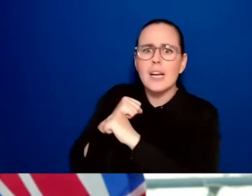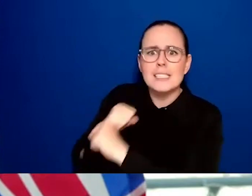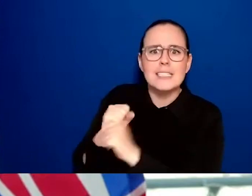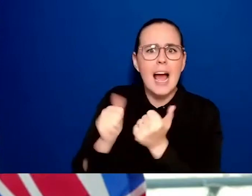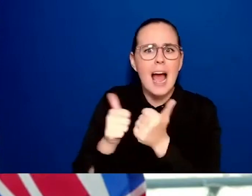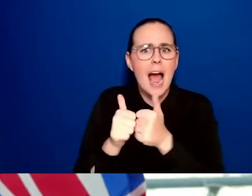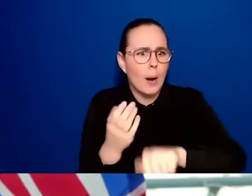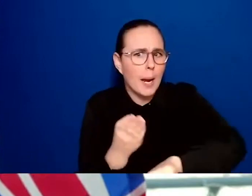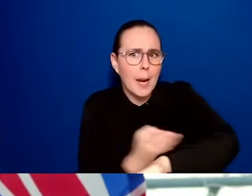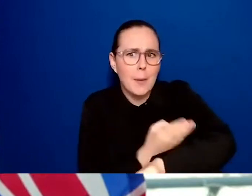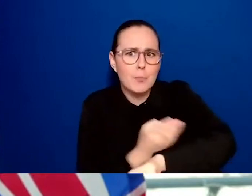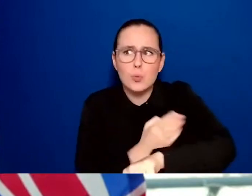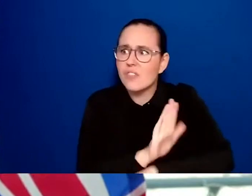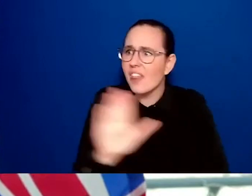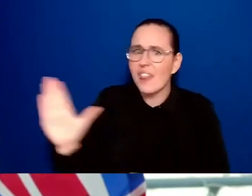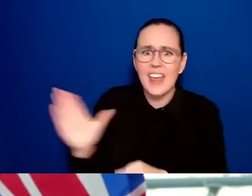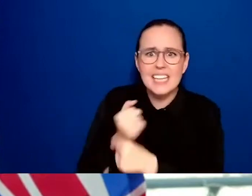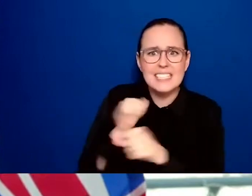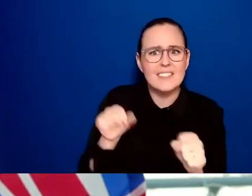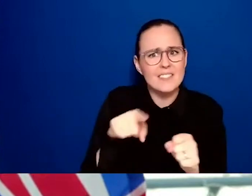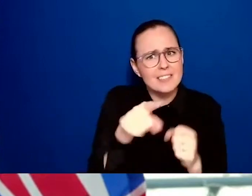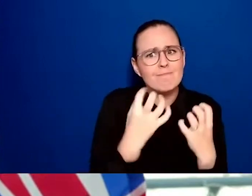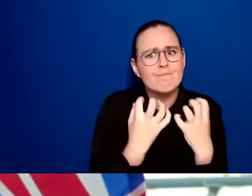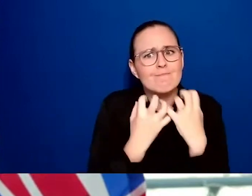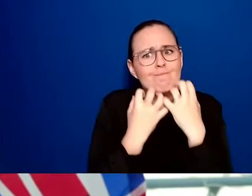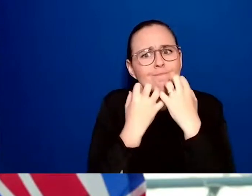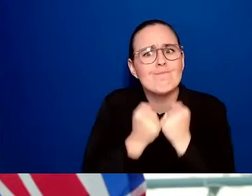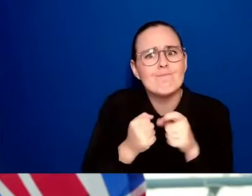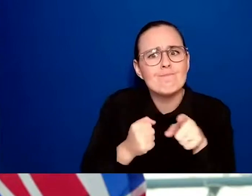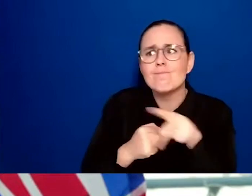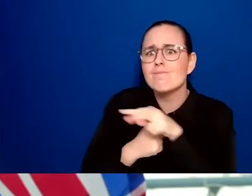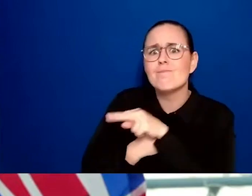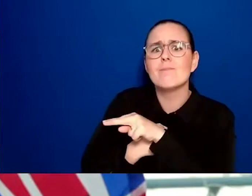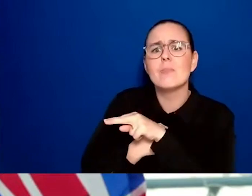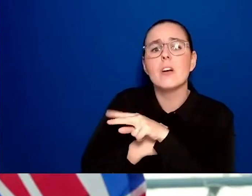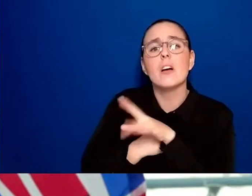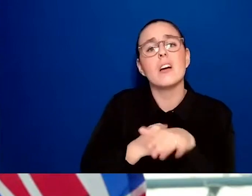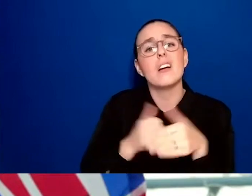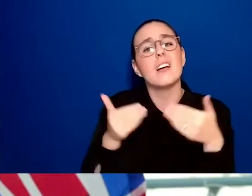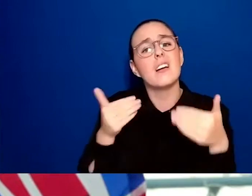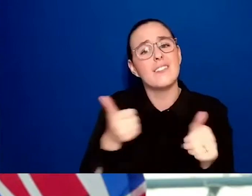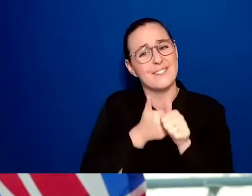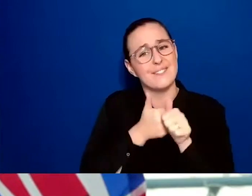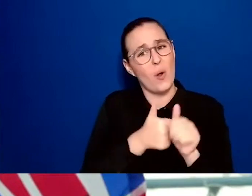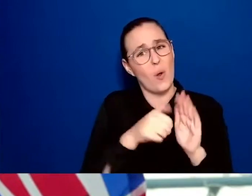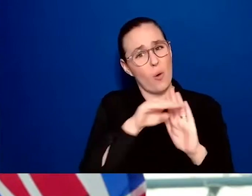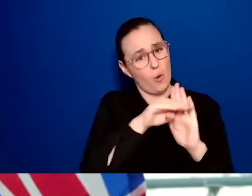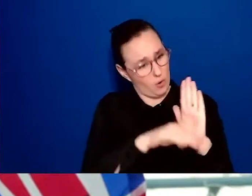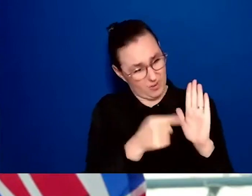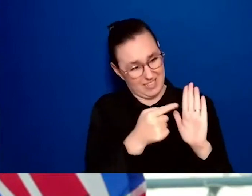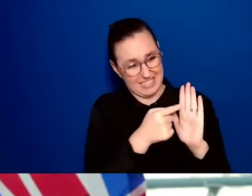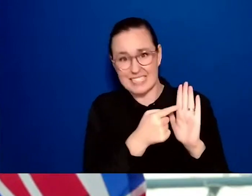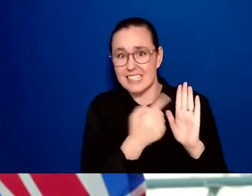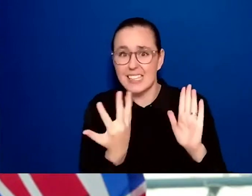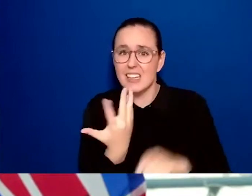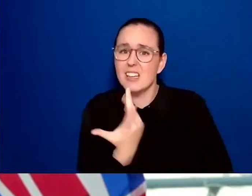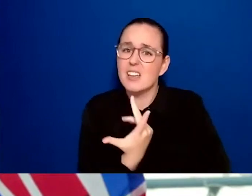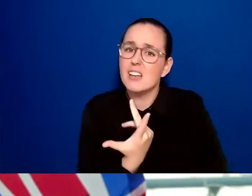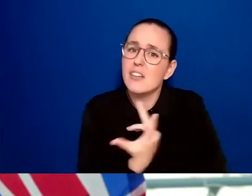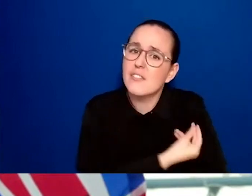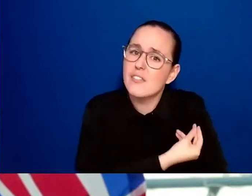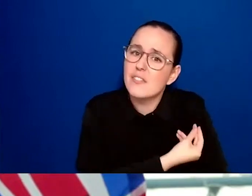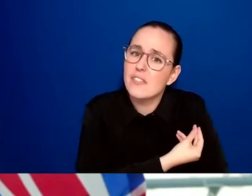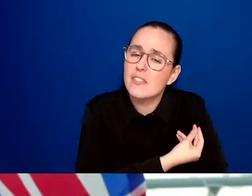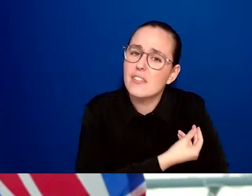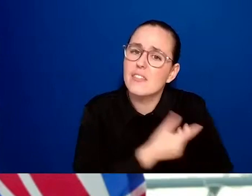to the things that we need to do is to get vaccinated. We need to have as many people as possible with as